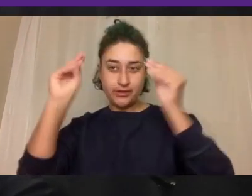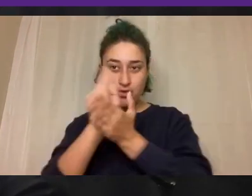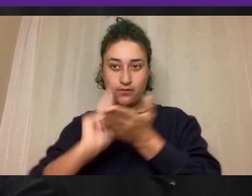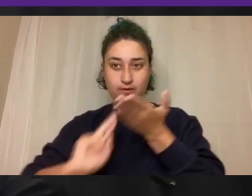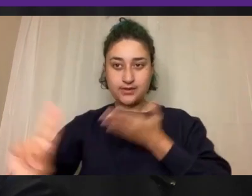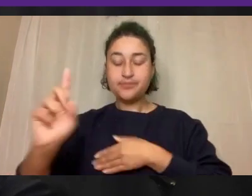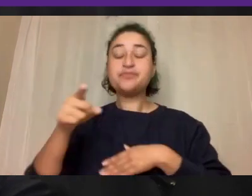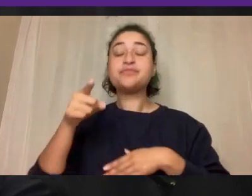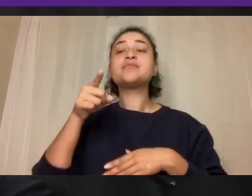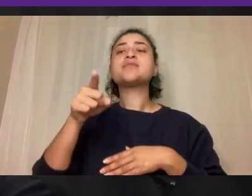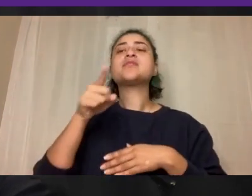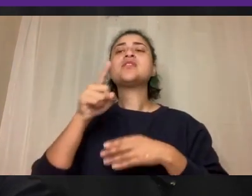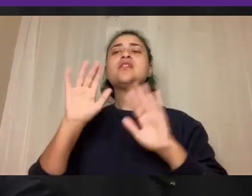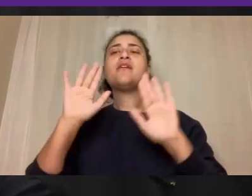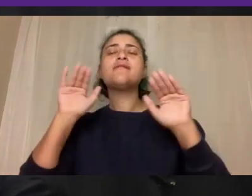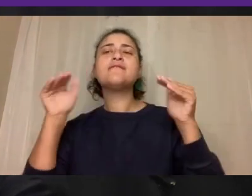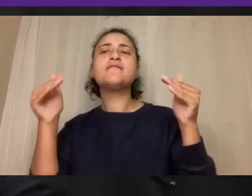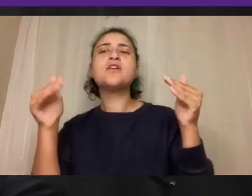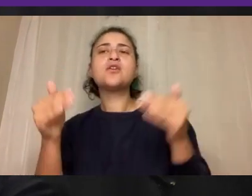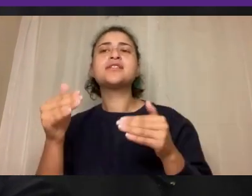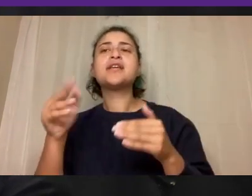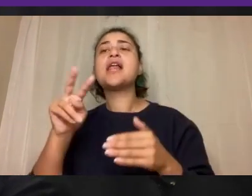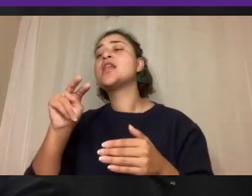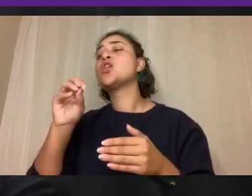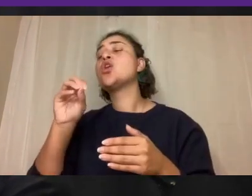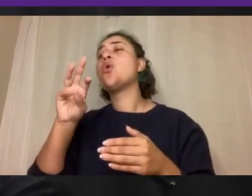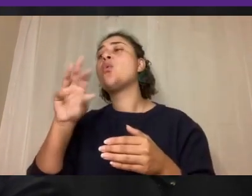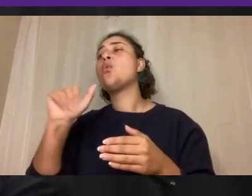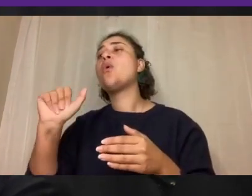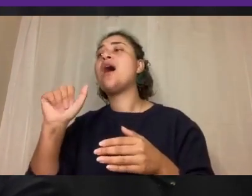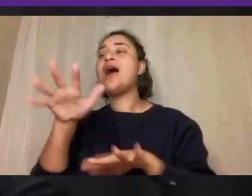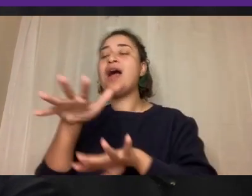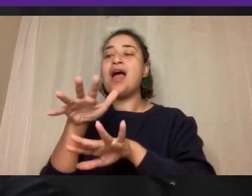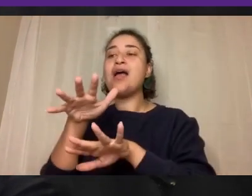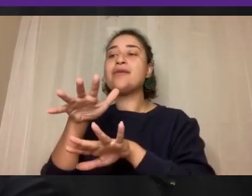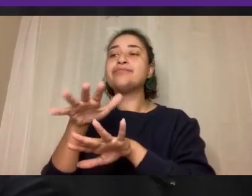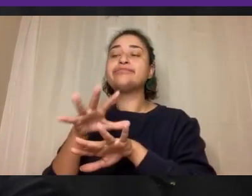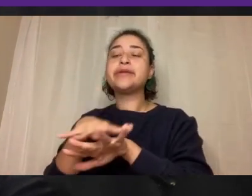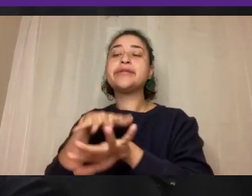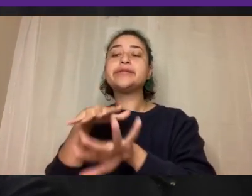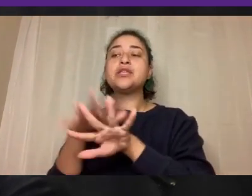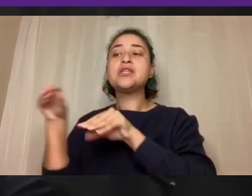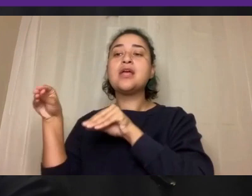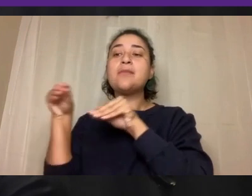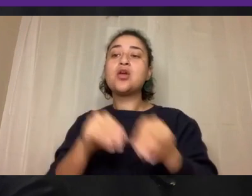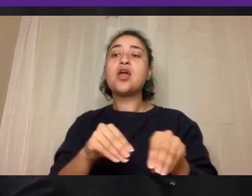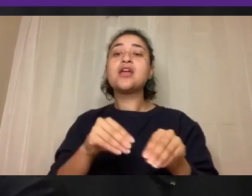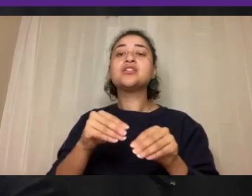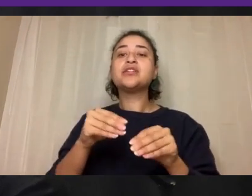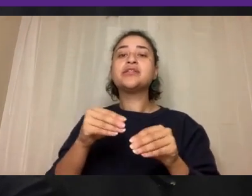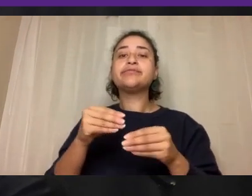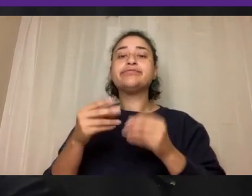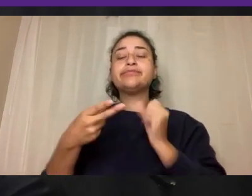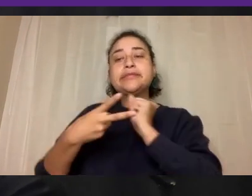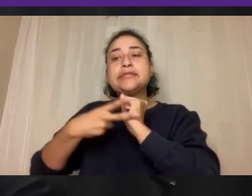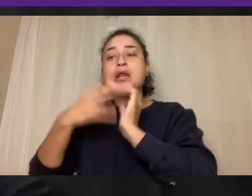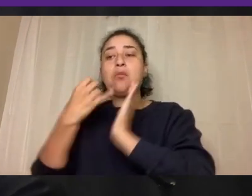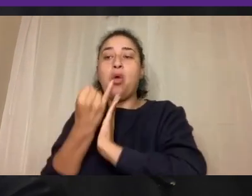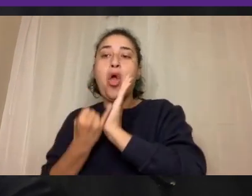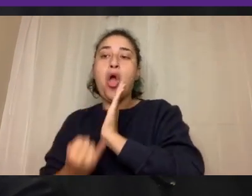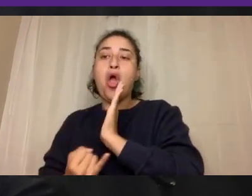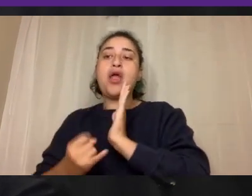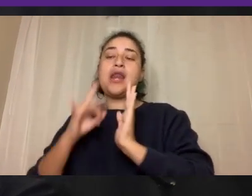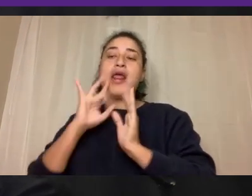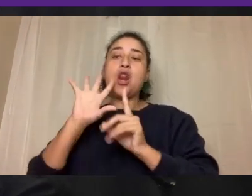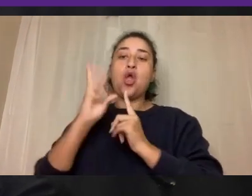of Nahua, Indigenous immigration, social art practice, and cultural sustainability. Building from his own experience of growing up